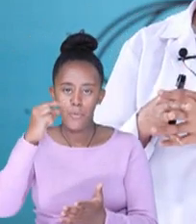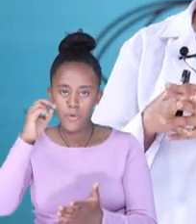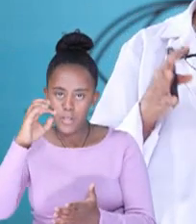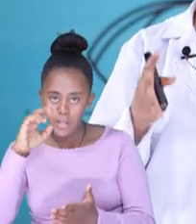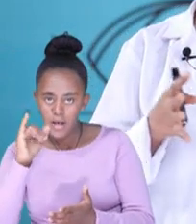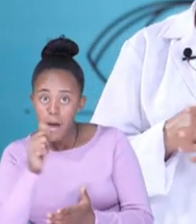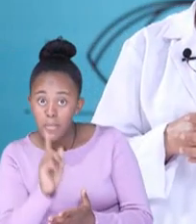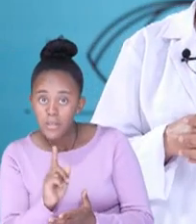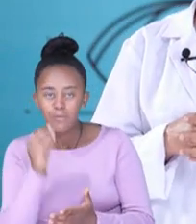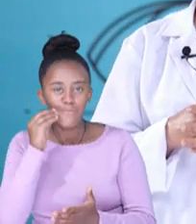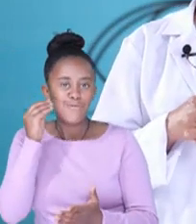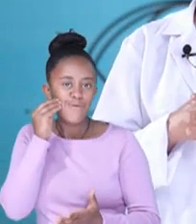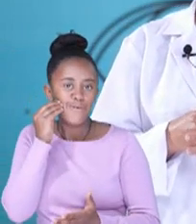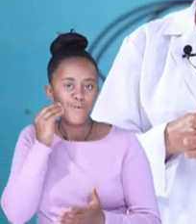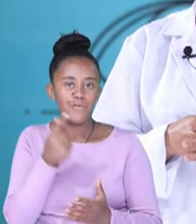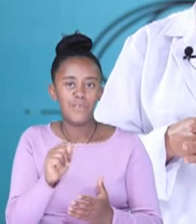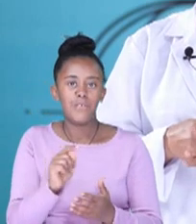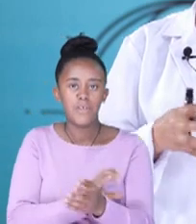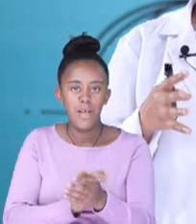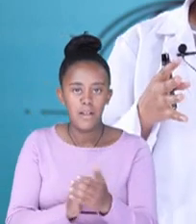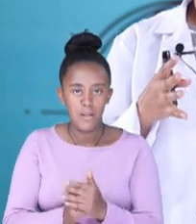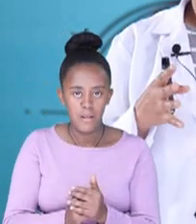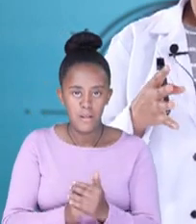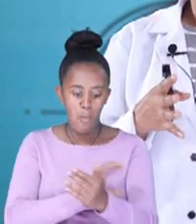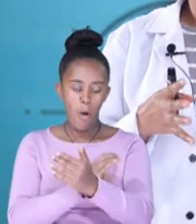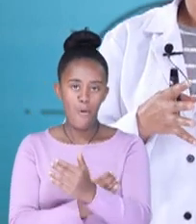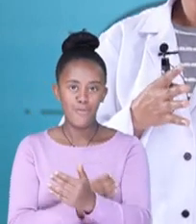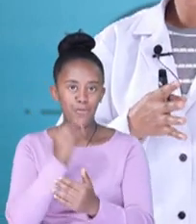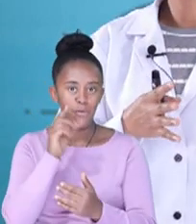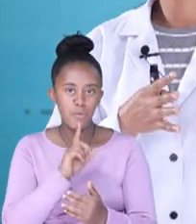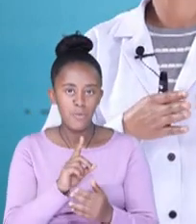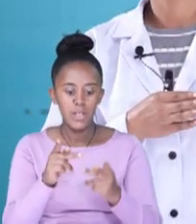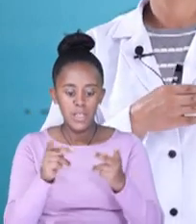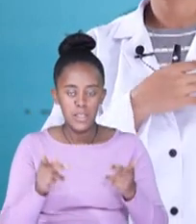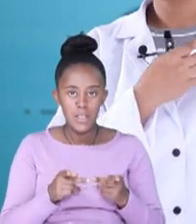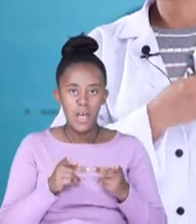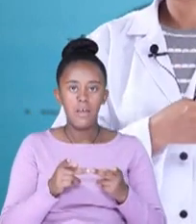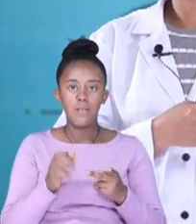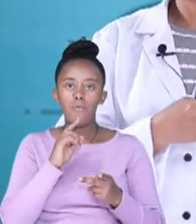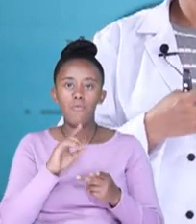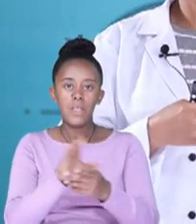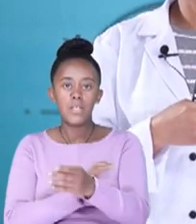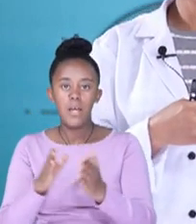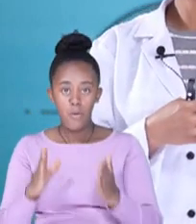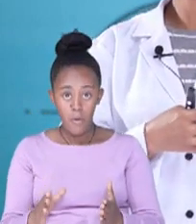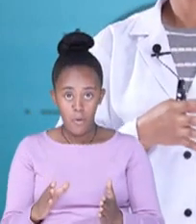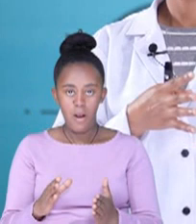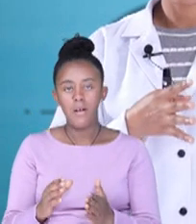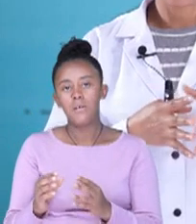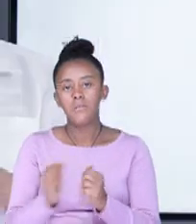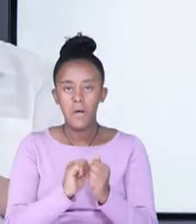the cell. This is because mitochondria is the site for cellular